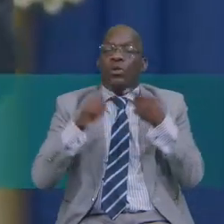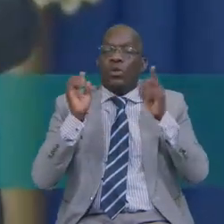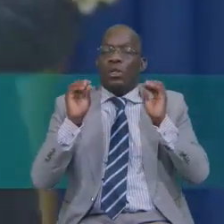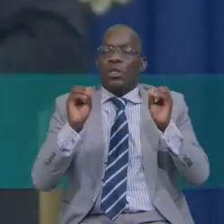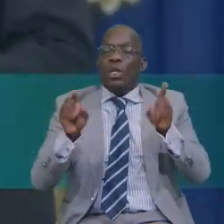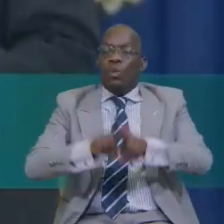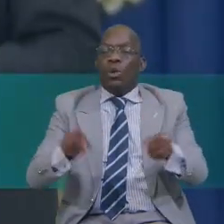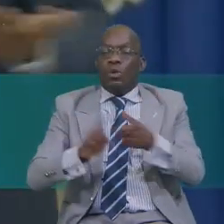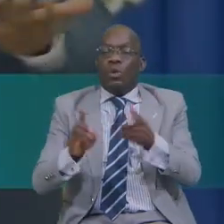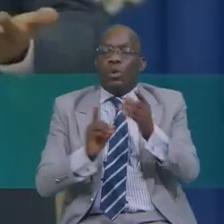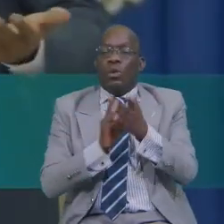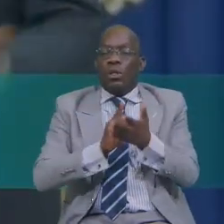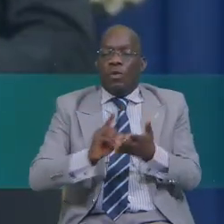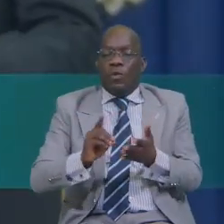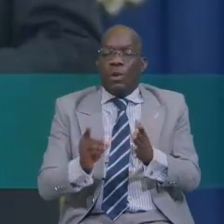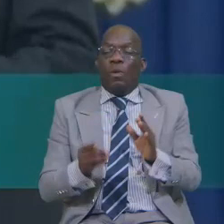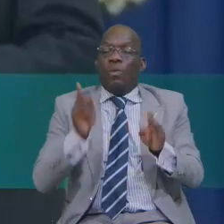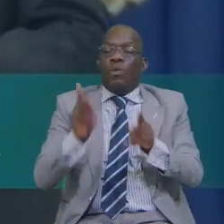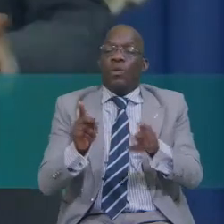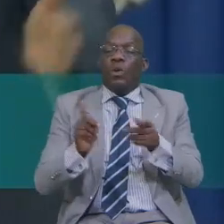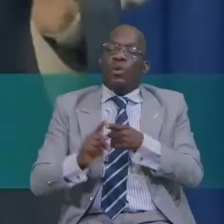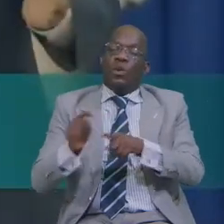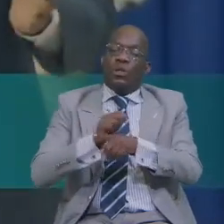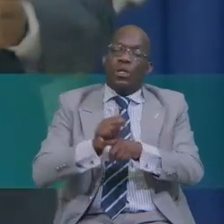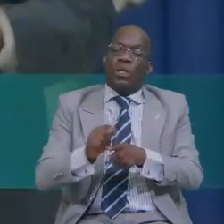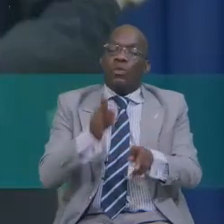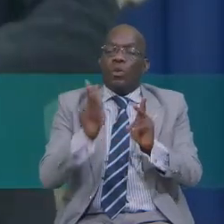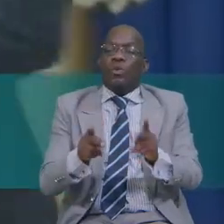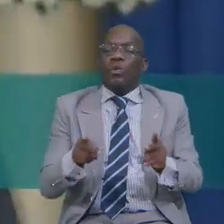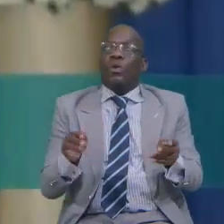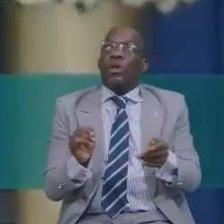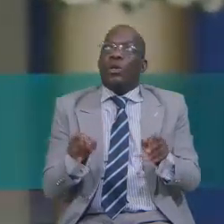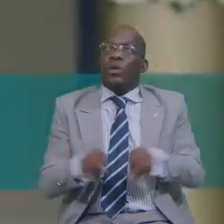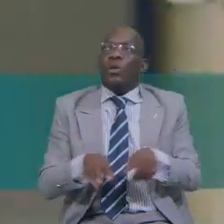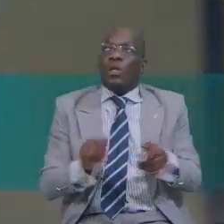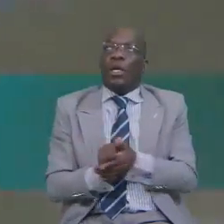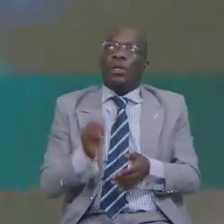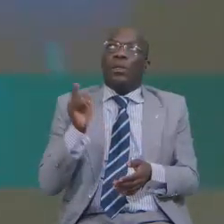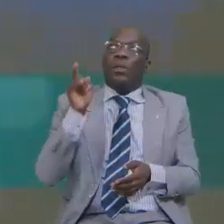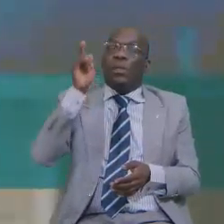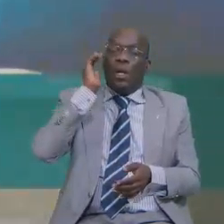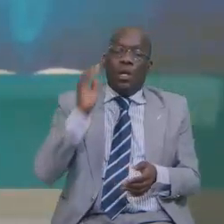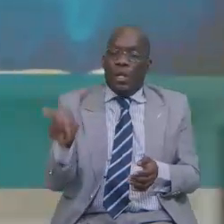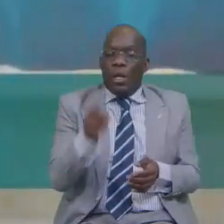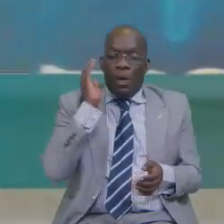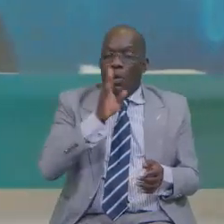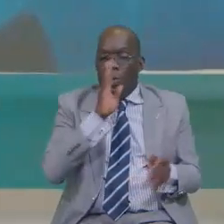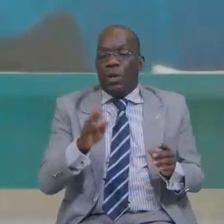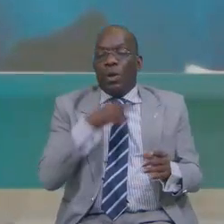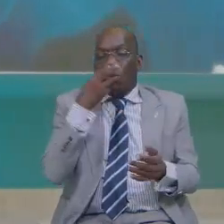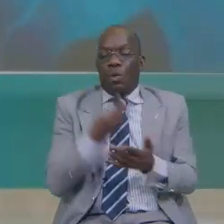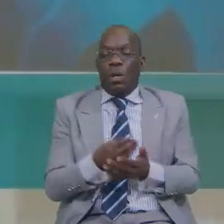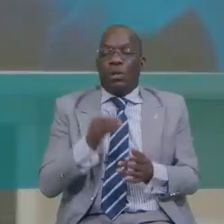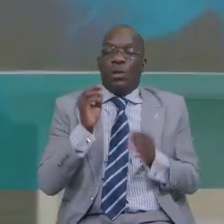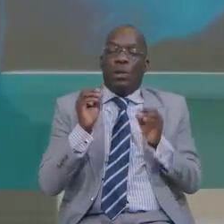see everything that he did, so that they'll be well trained, and then he can pass that ministry unto